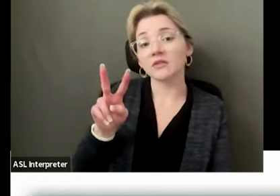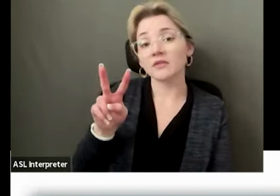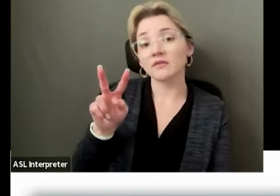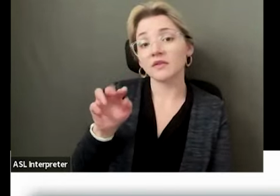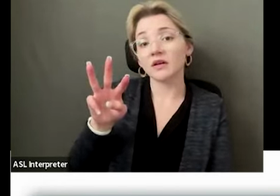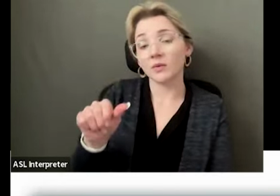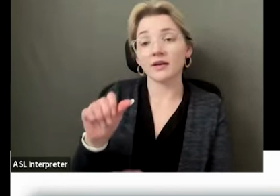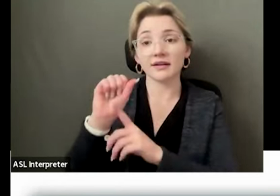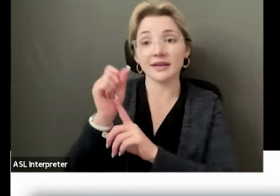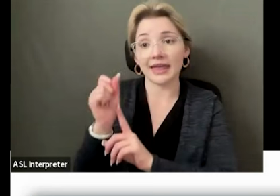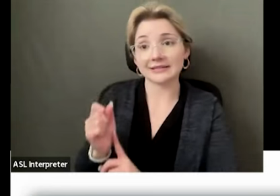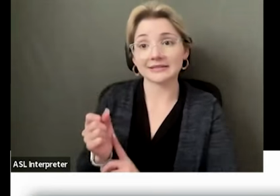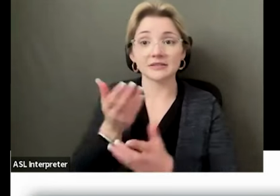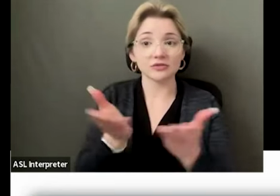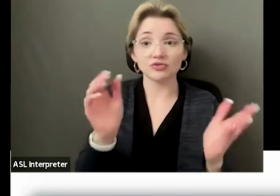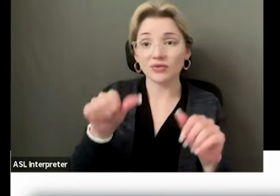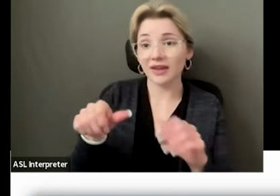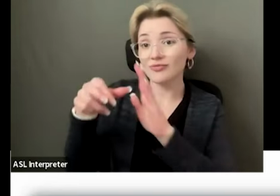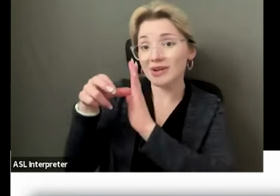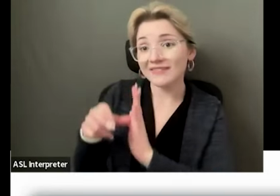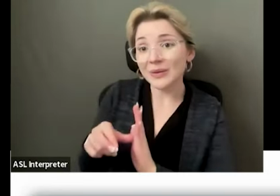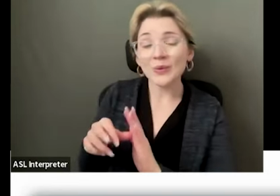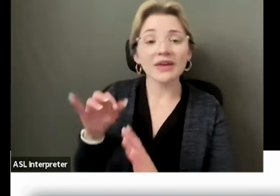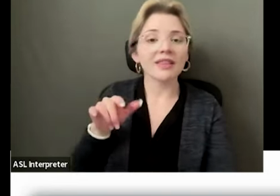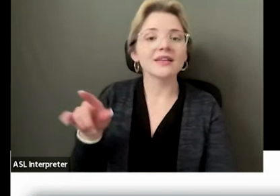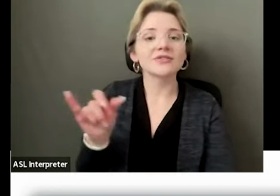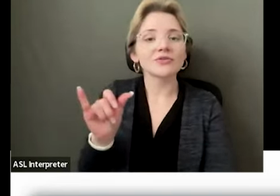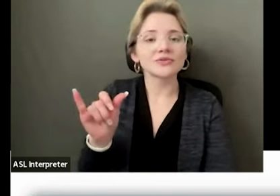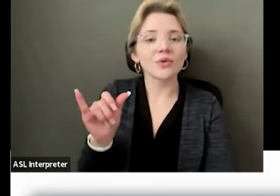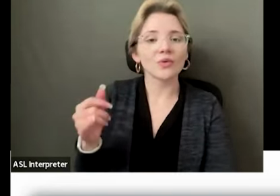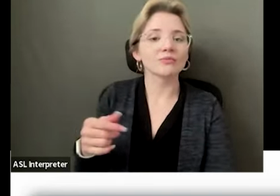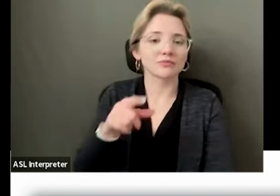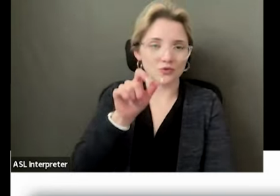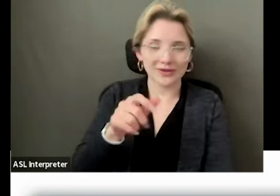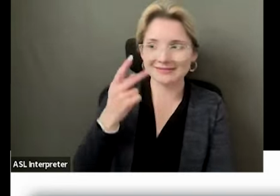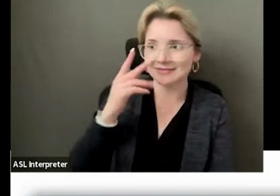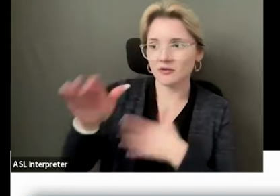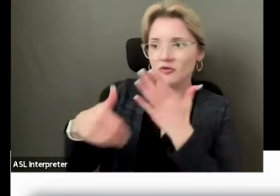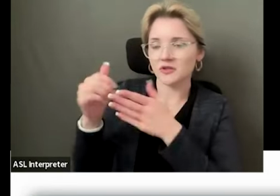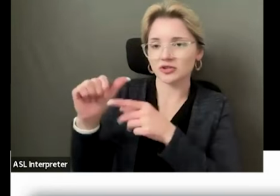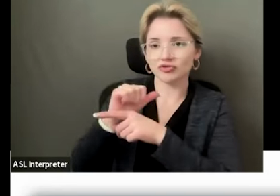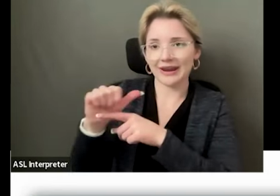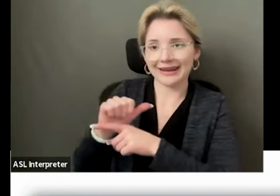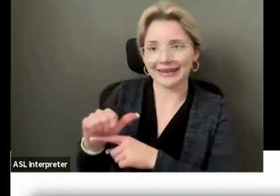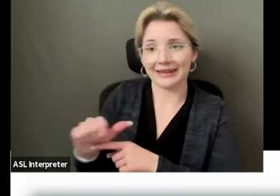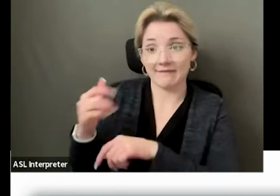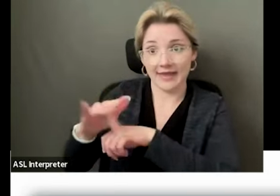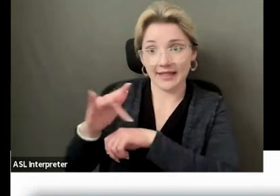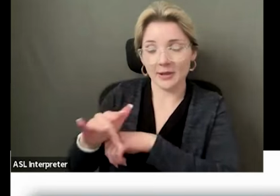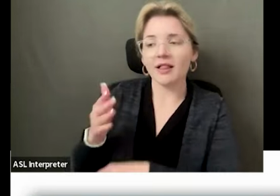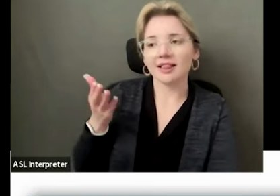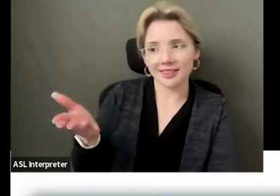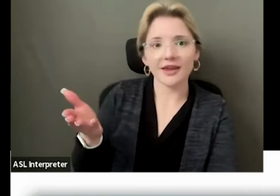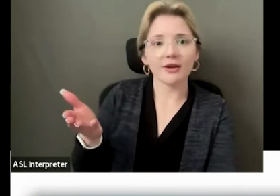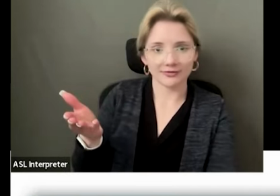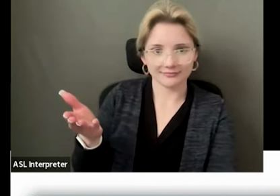can review. And this is also where all of our training resides. This is where it lives. So to include this one, so when this one is